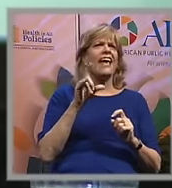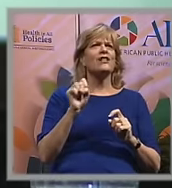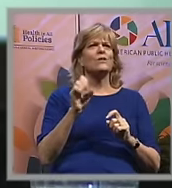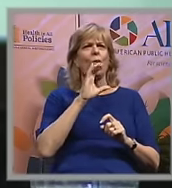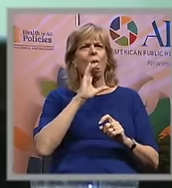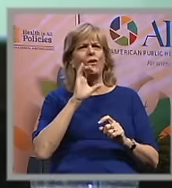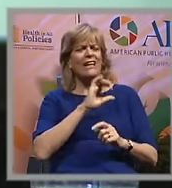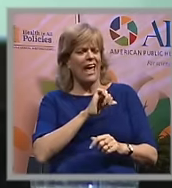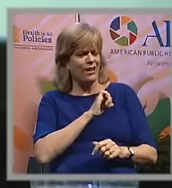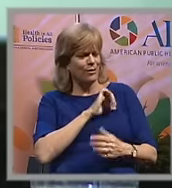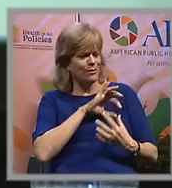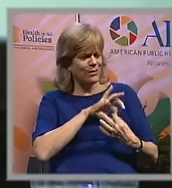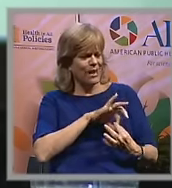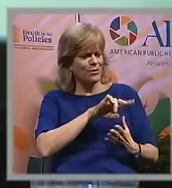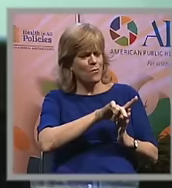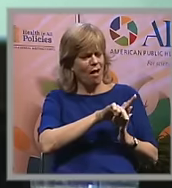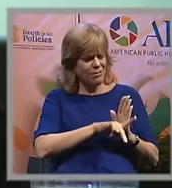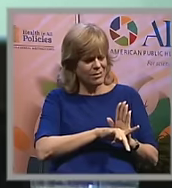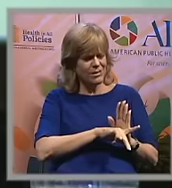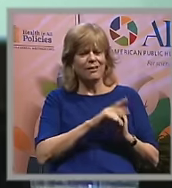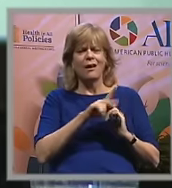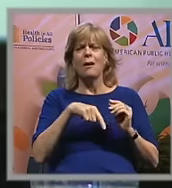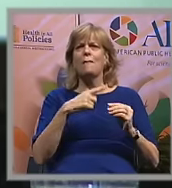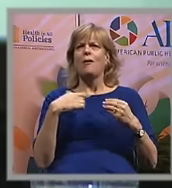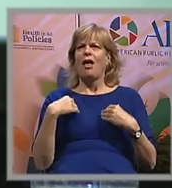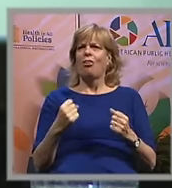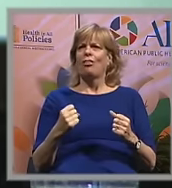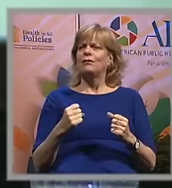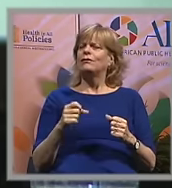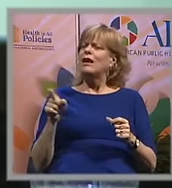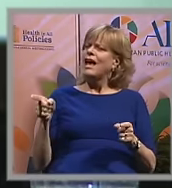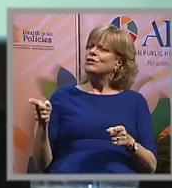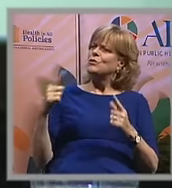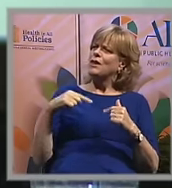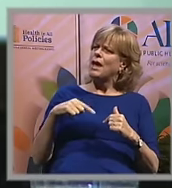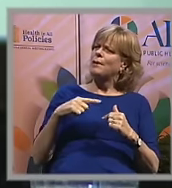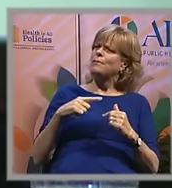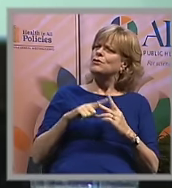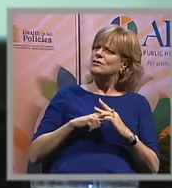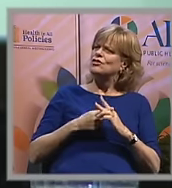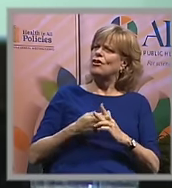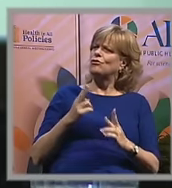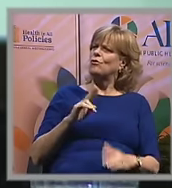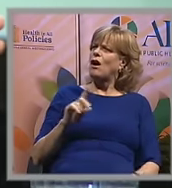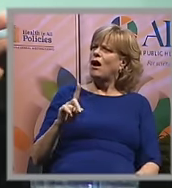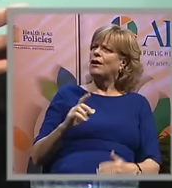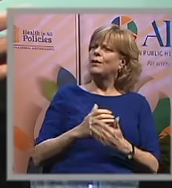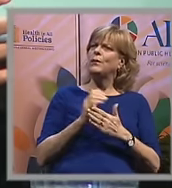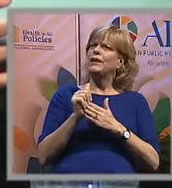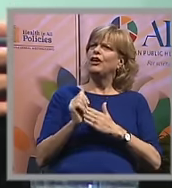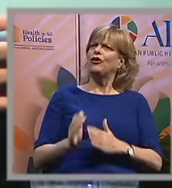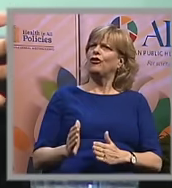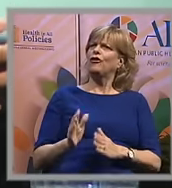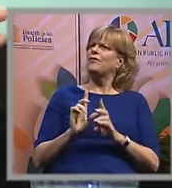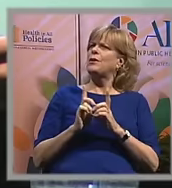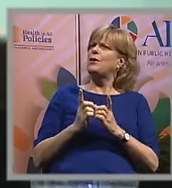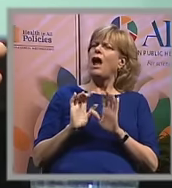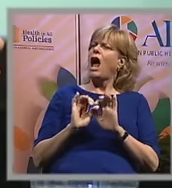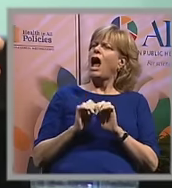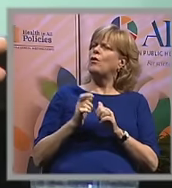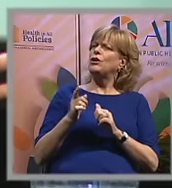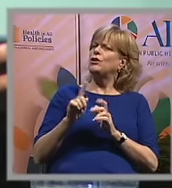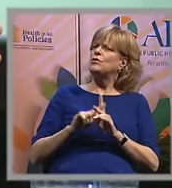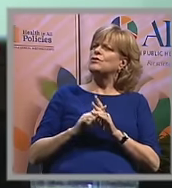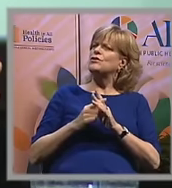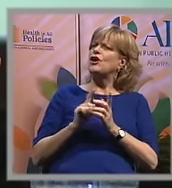have around policy and around health. As you've come to HUD as a new leader at the department, how did you go